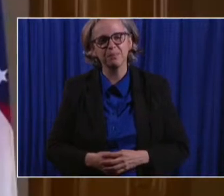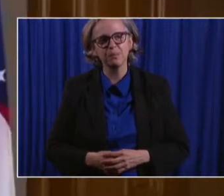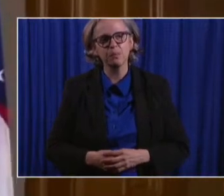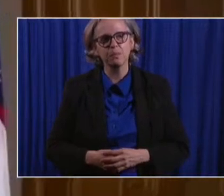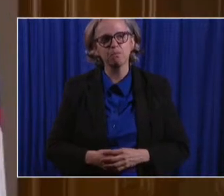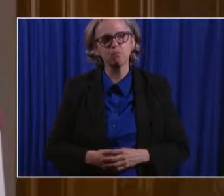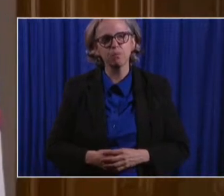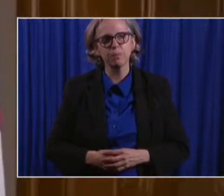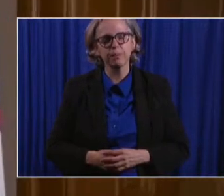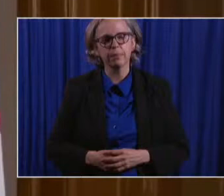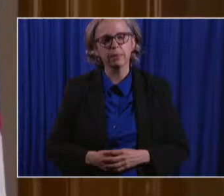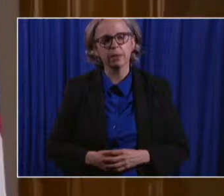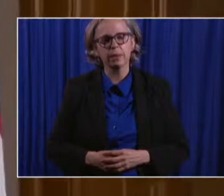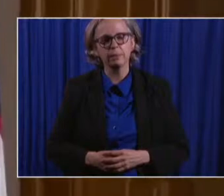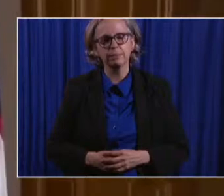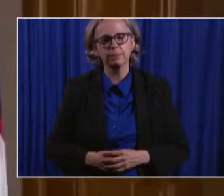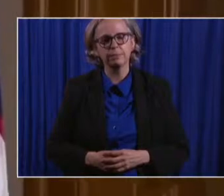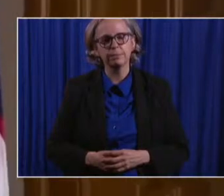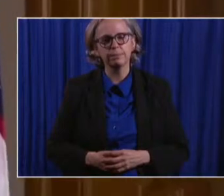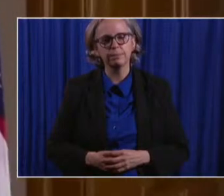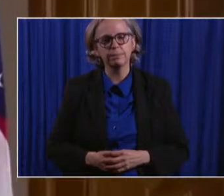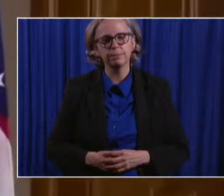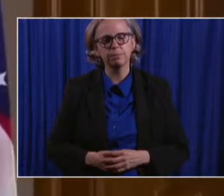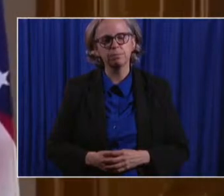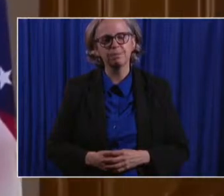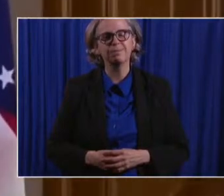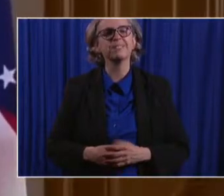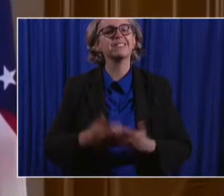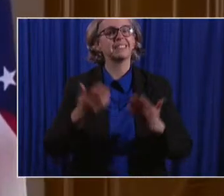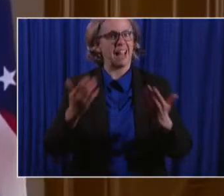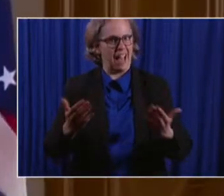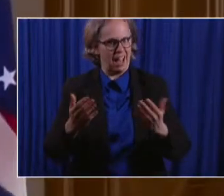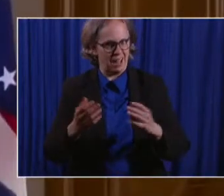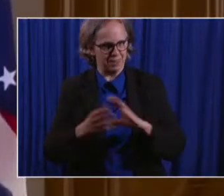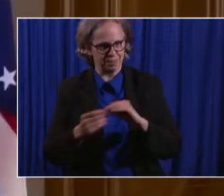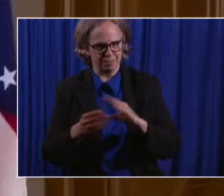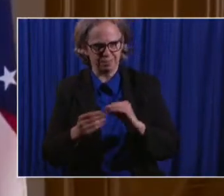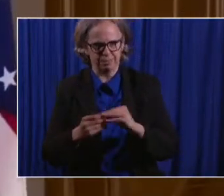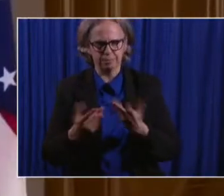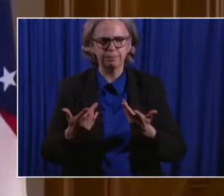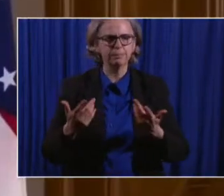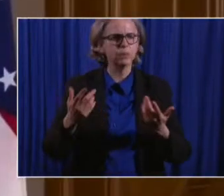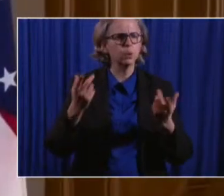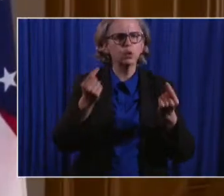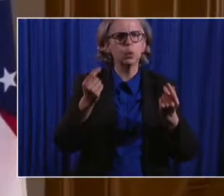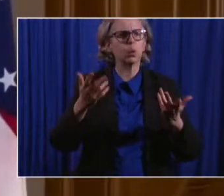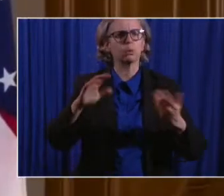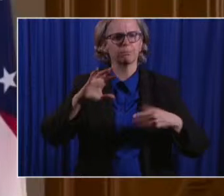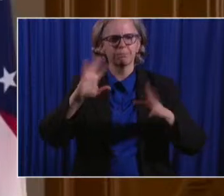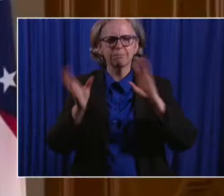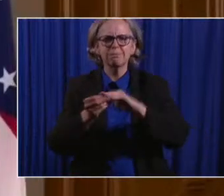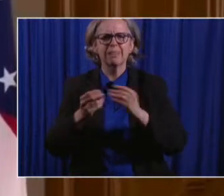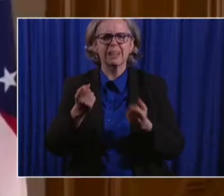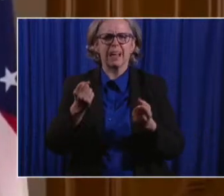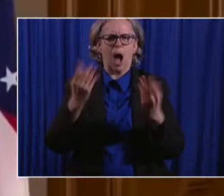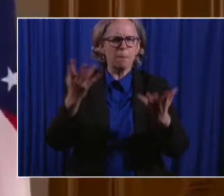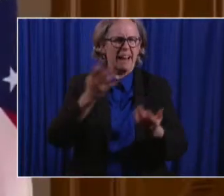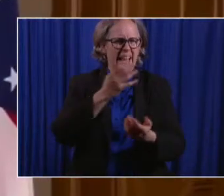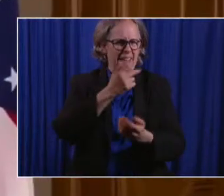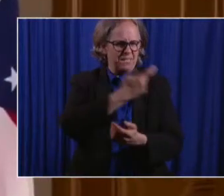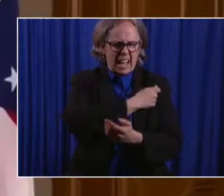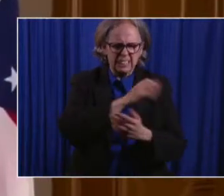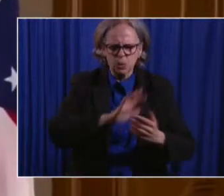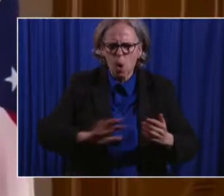As we continue to look at the numbers of vaccinations being administered across Ohio, we know that